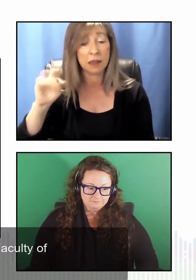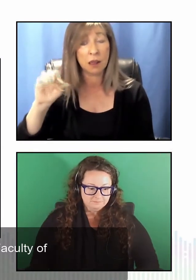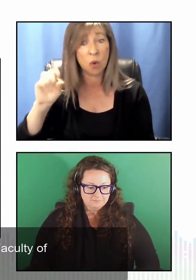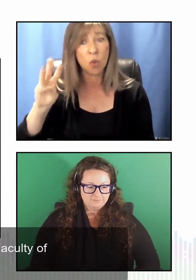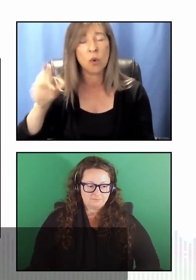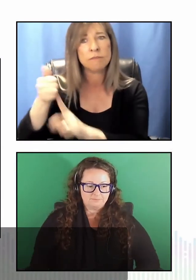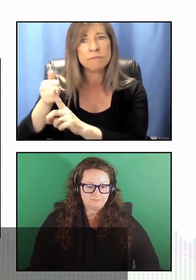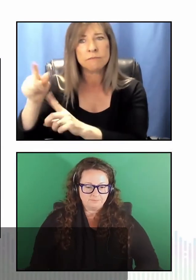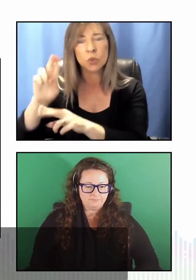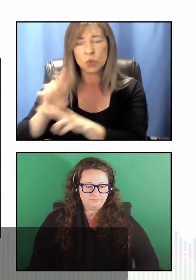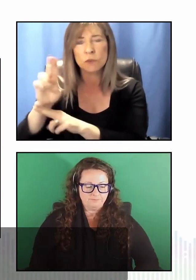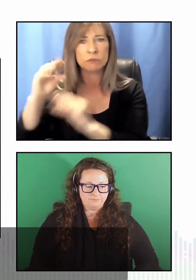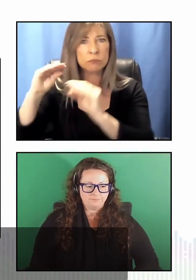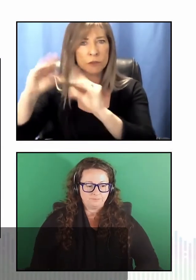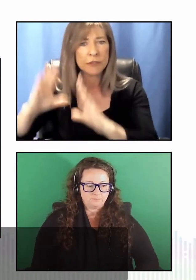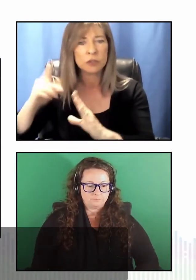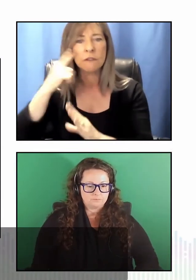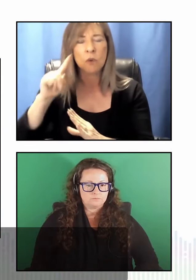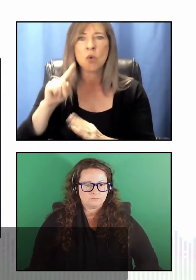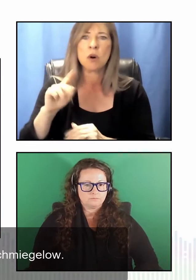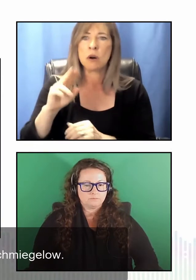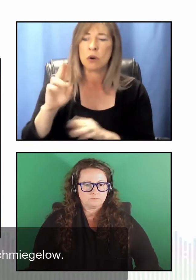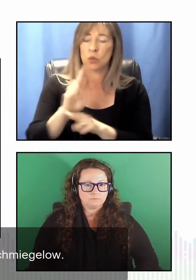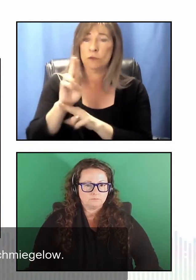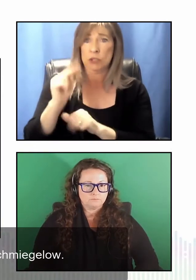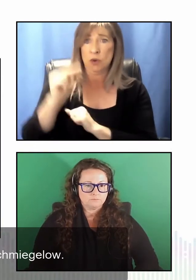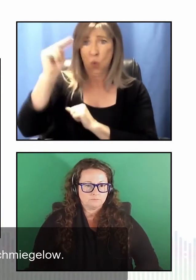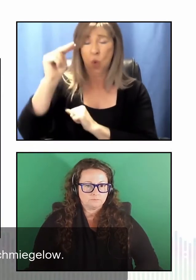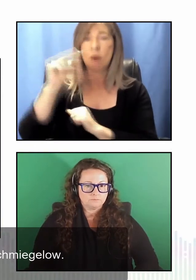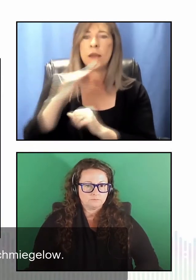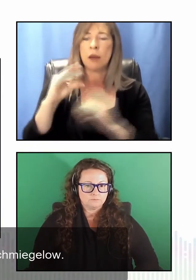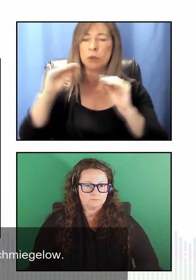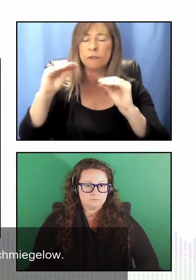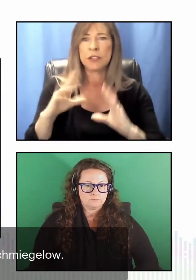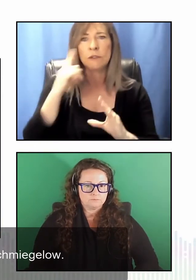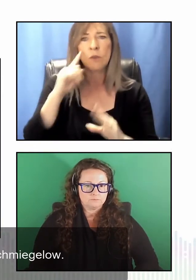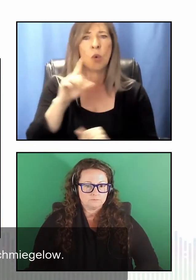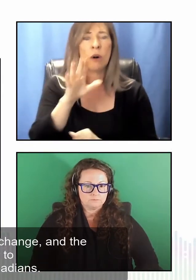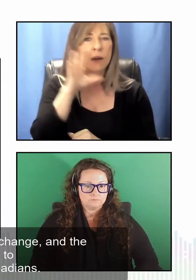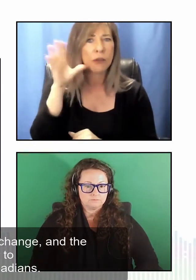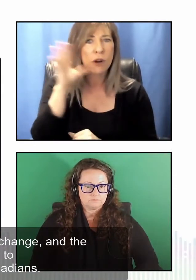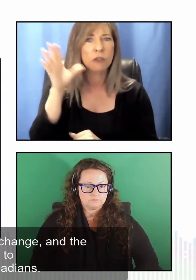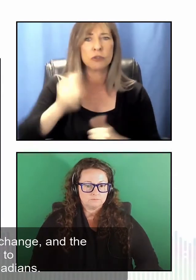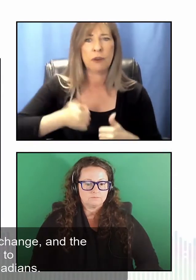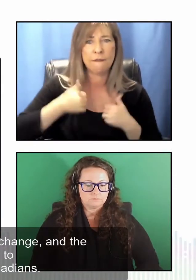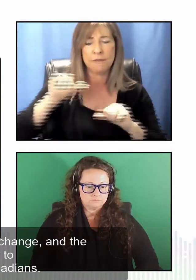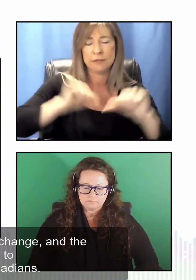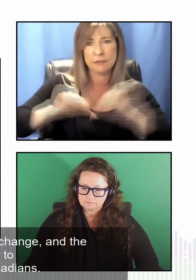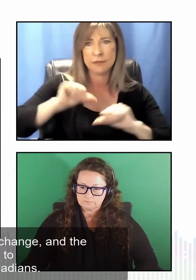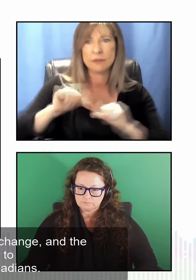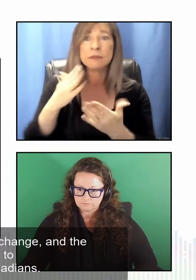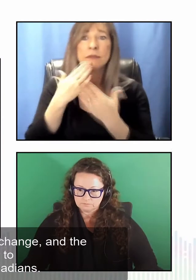of Agricultural, Life, and Environmental Sciences. So thank you for being with us today, Dr. Schmigelo. La recherche en